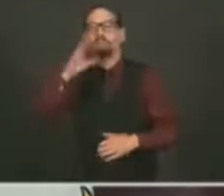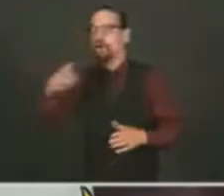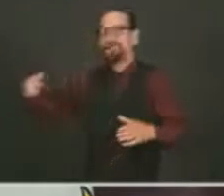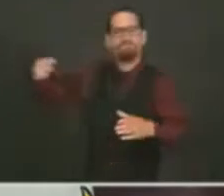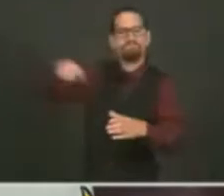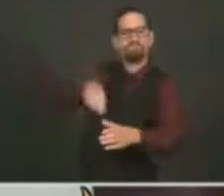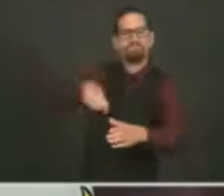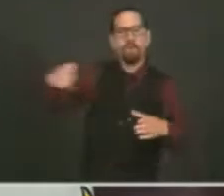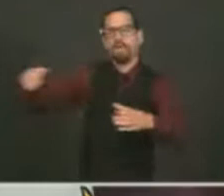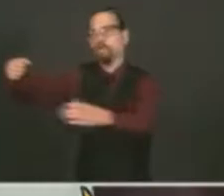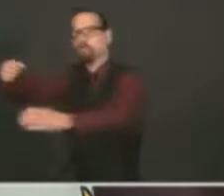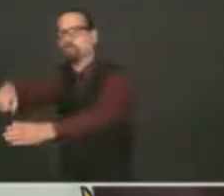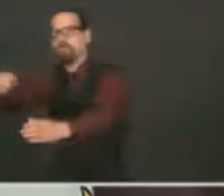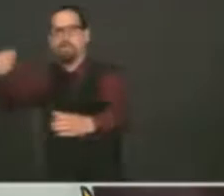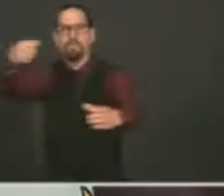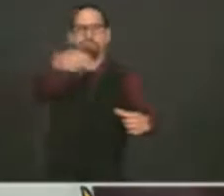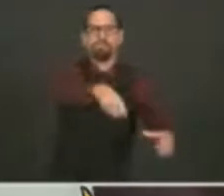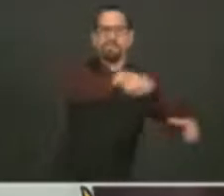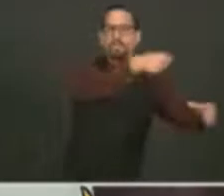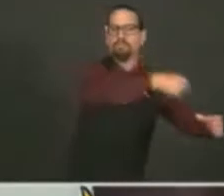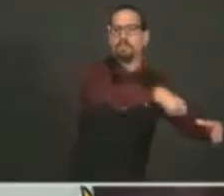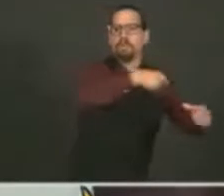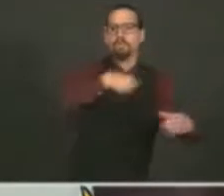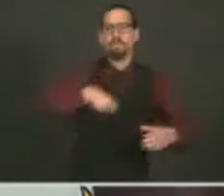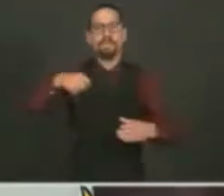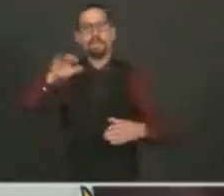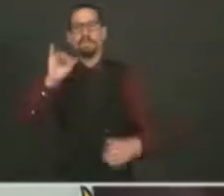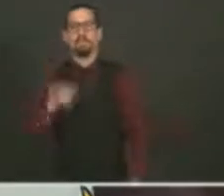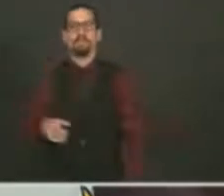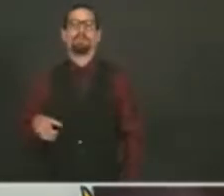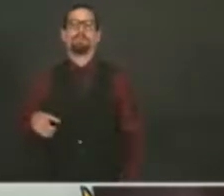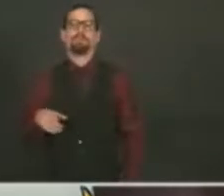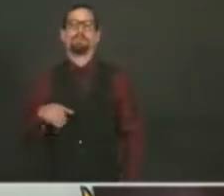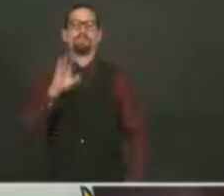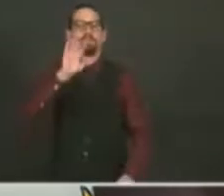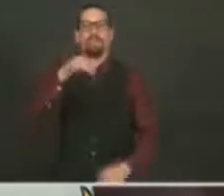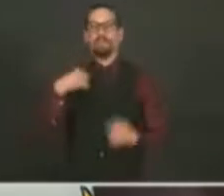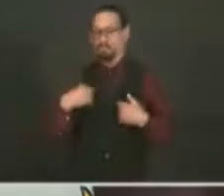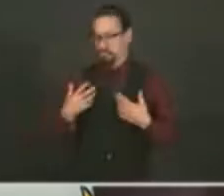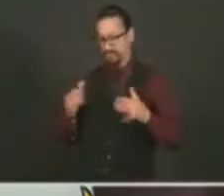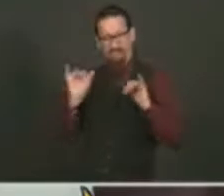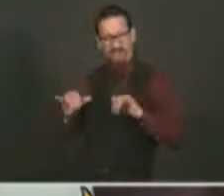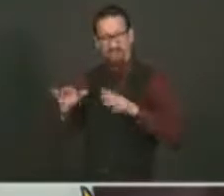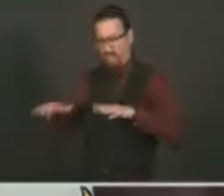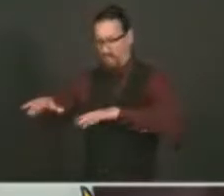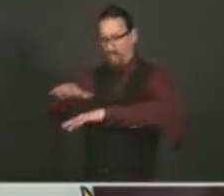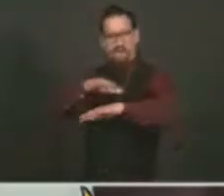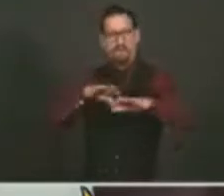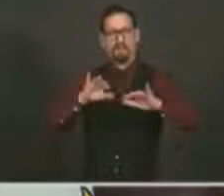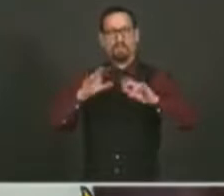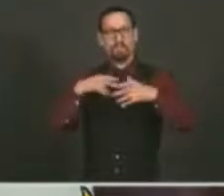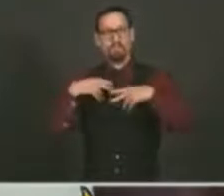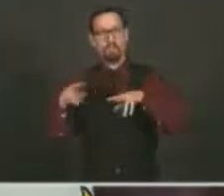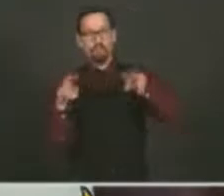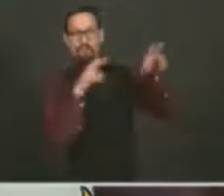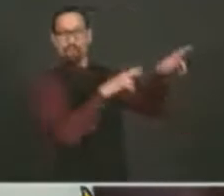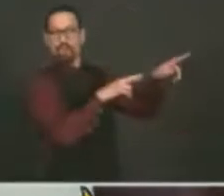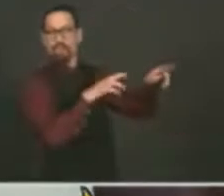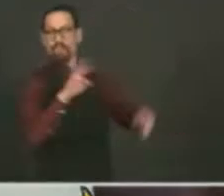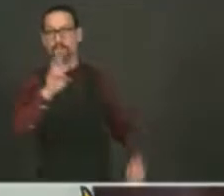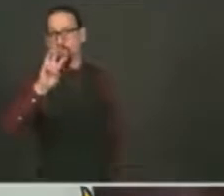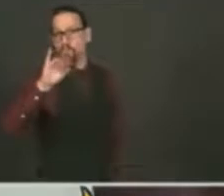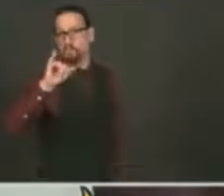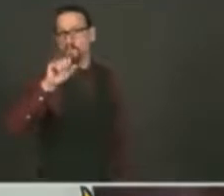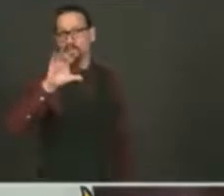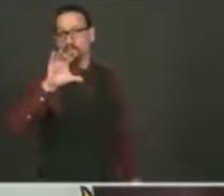Again, I don't want to be Wisconsin. Hang in there with me for 30 seconds. Let's look at Wisconsin, because they were in a